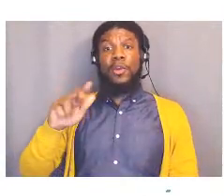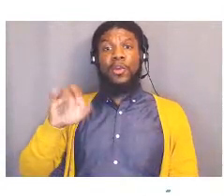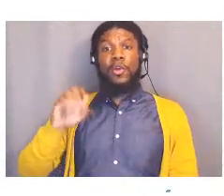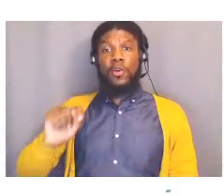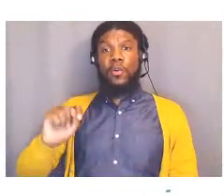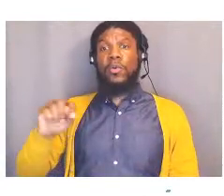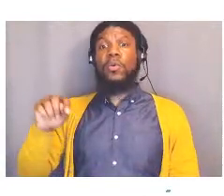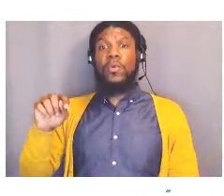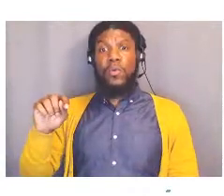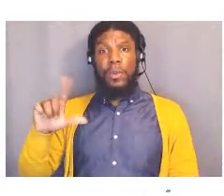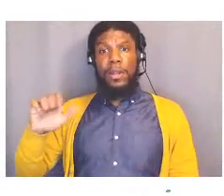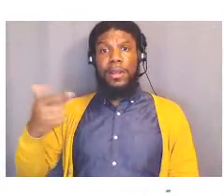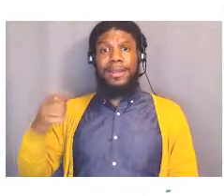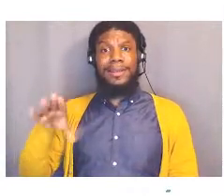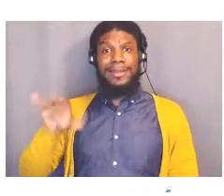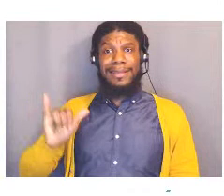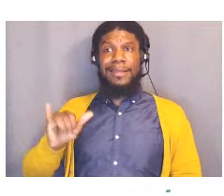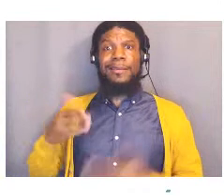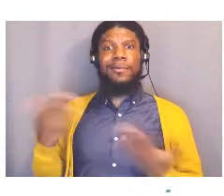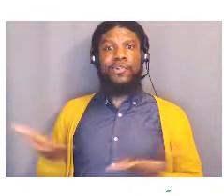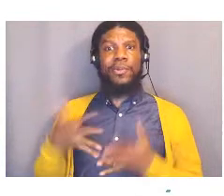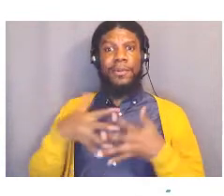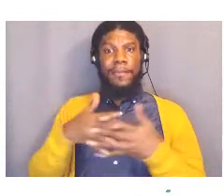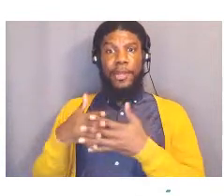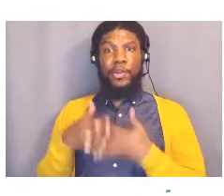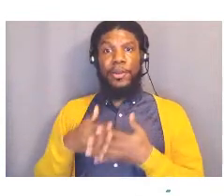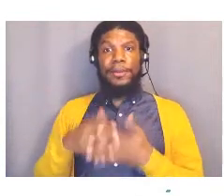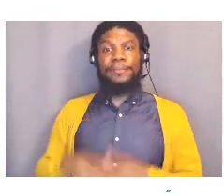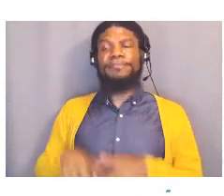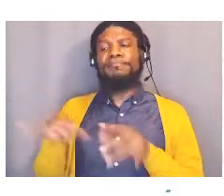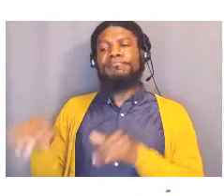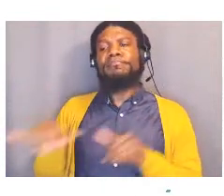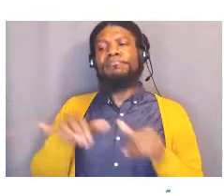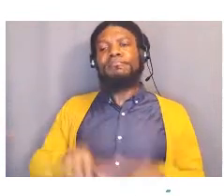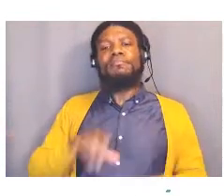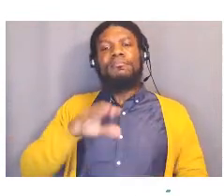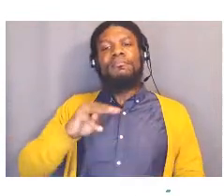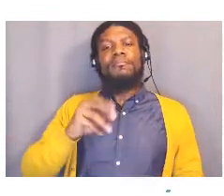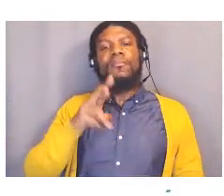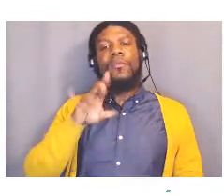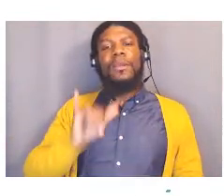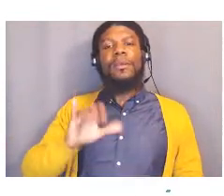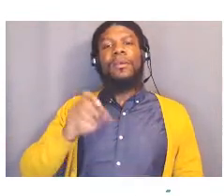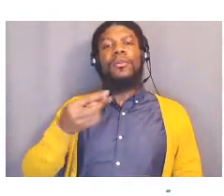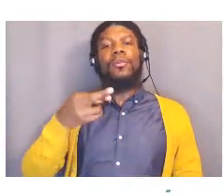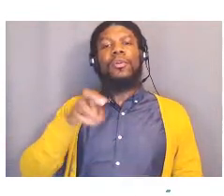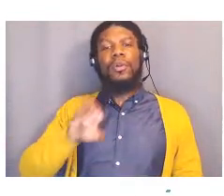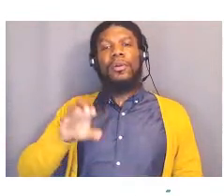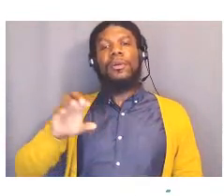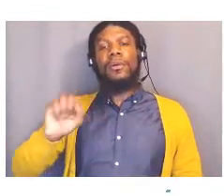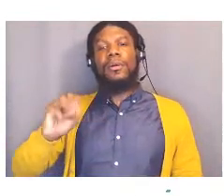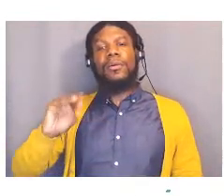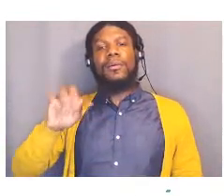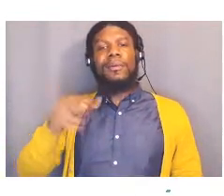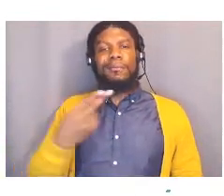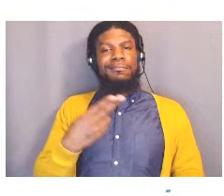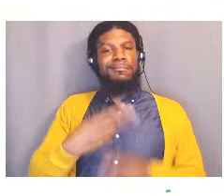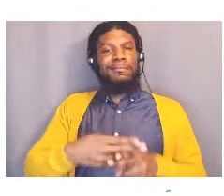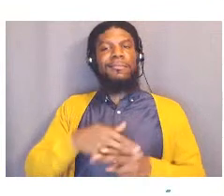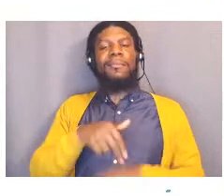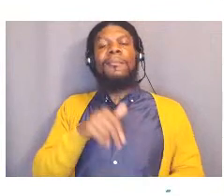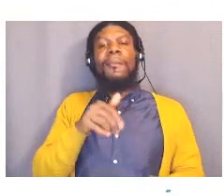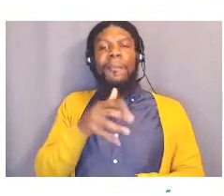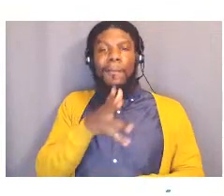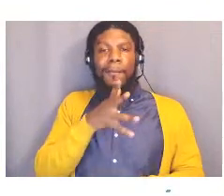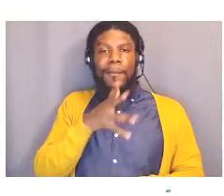in America. Similarly, the late Mary Carter Smith, who was known as America's Mother Griot, was a personal friend